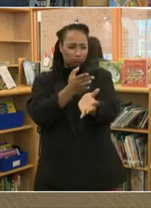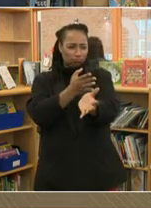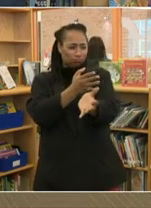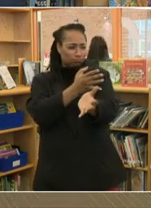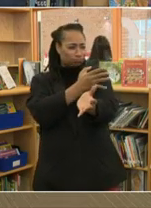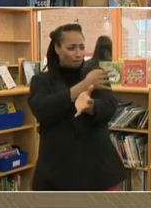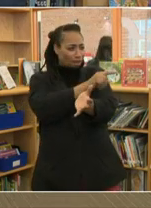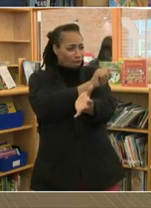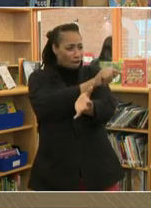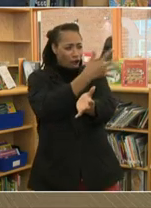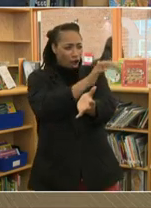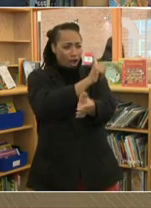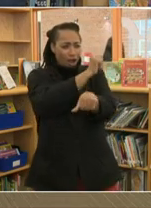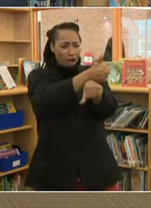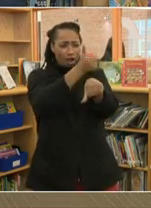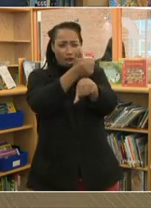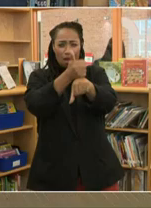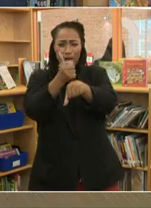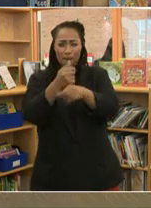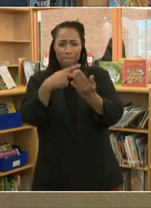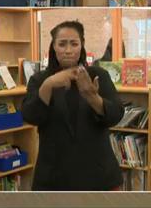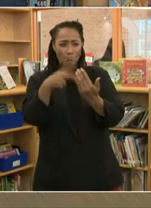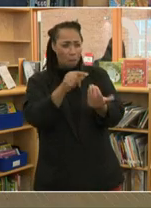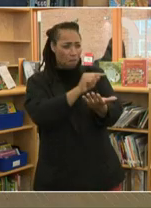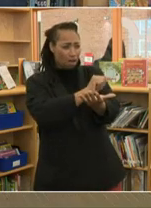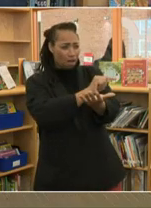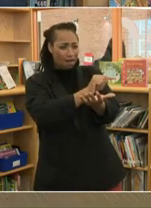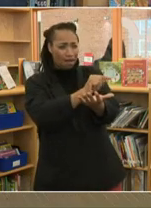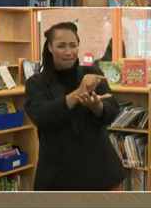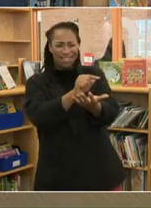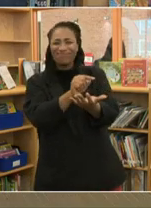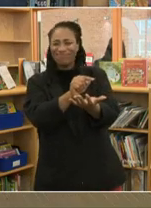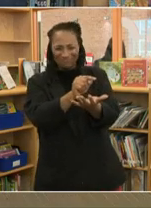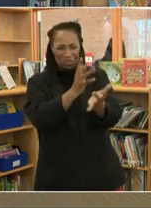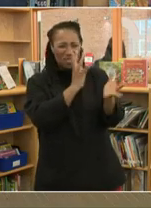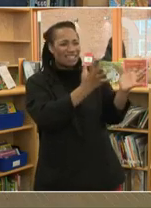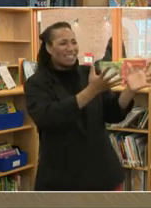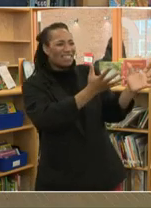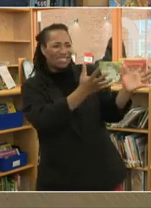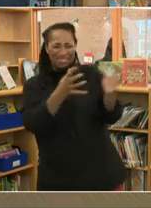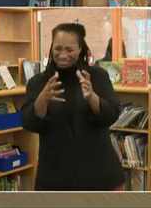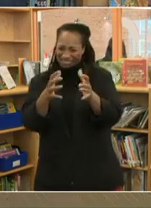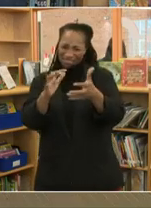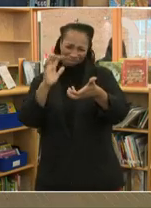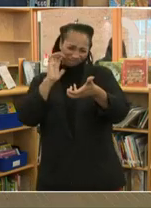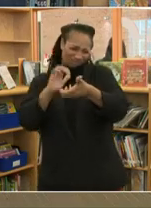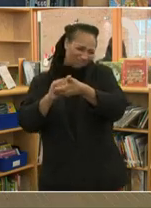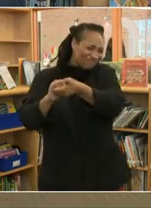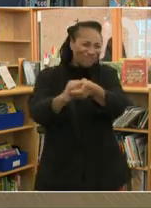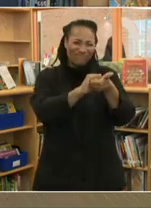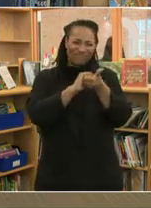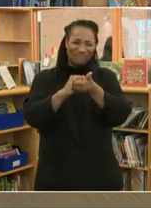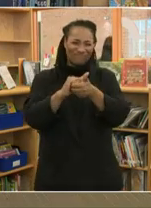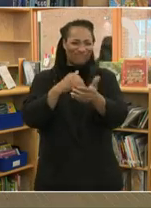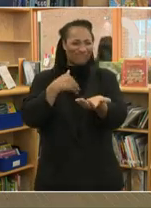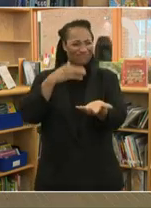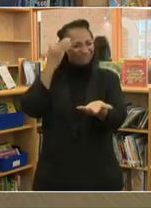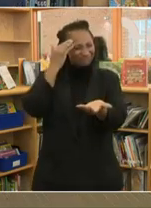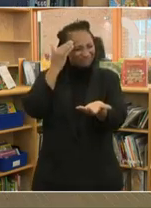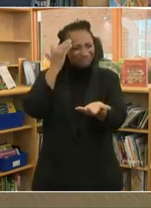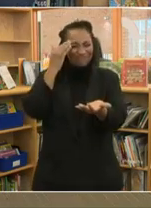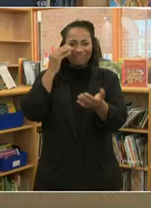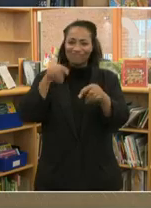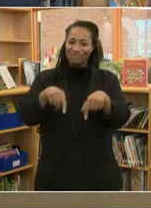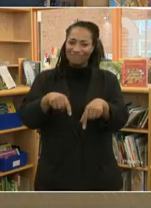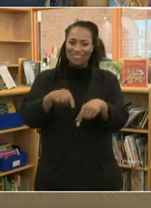really excited about is America Innovates. So I was born and raised in Silicon Valley, but Silicon Valley really is a state of mind. It's it's in